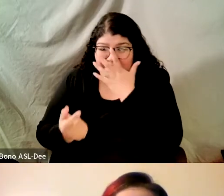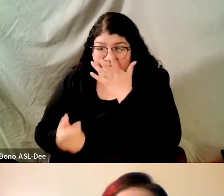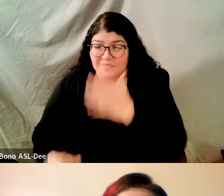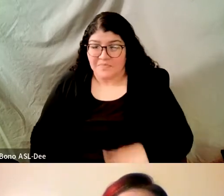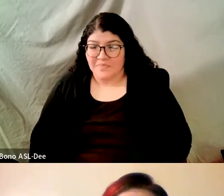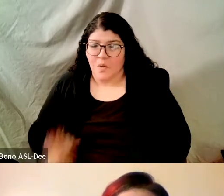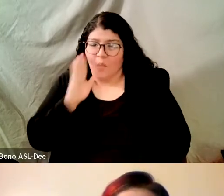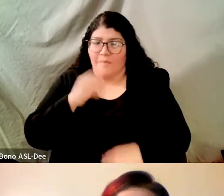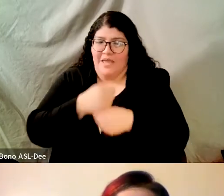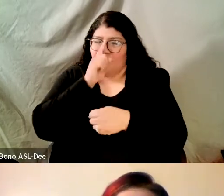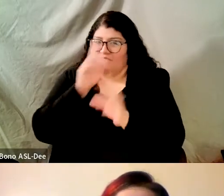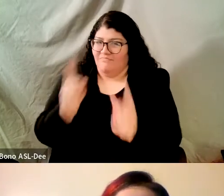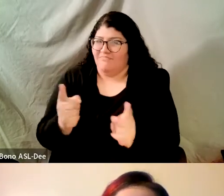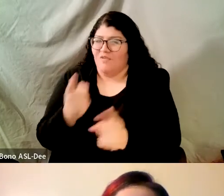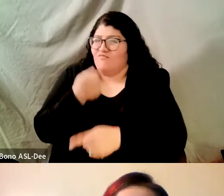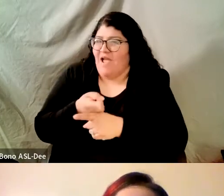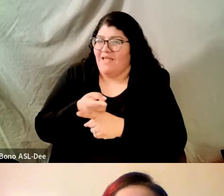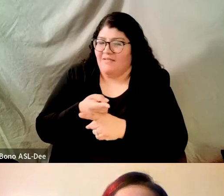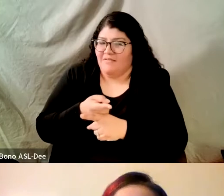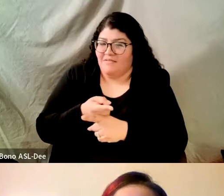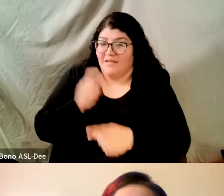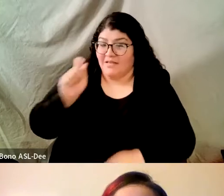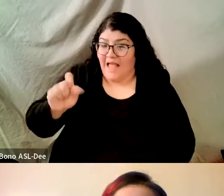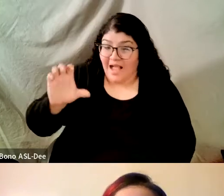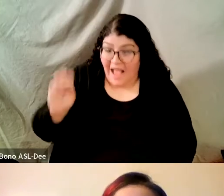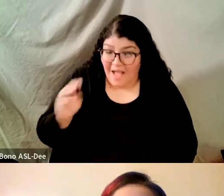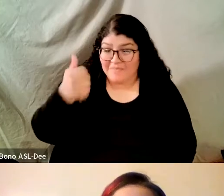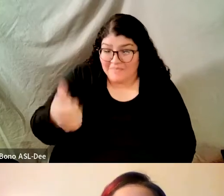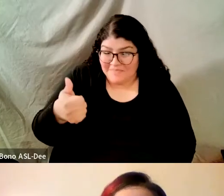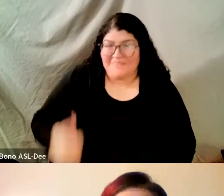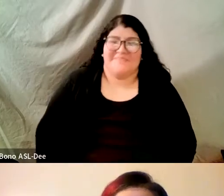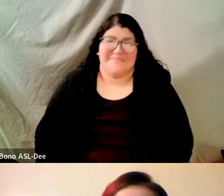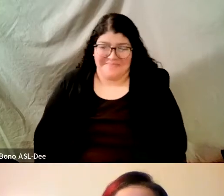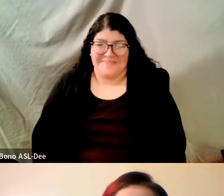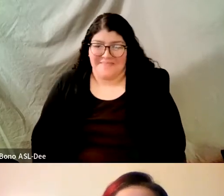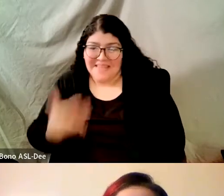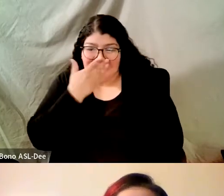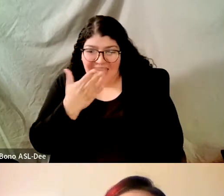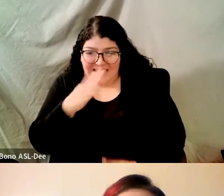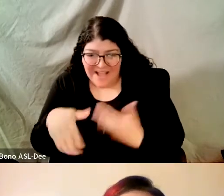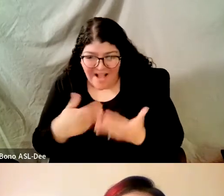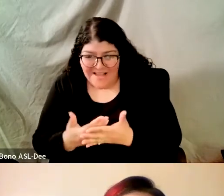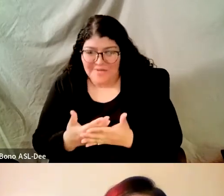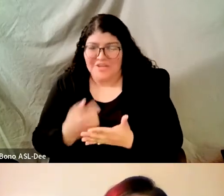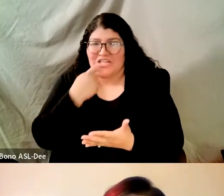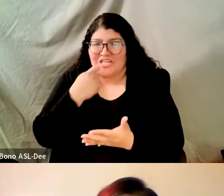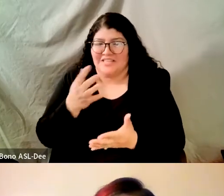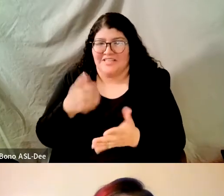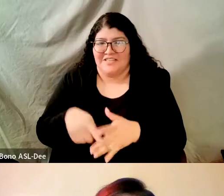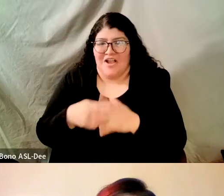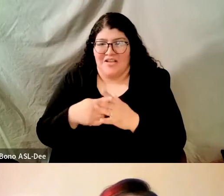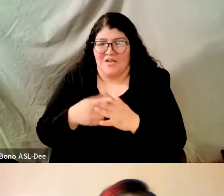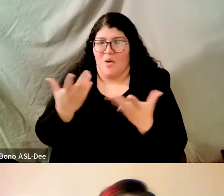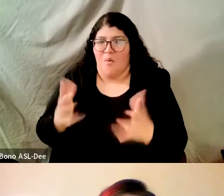We'll make sure that that's correct in the notes. It is .com. I had it right. Thanks, y'all. We were just talking before the start of the episode about not